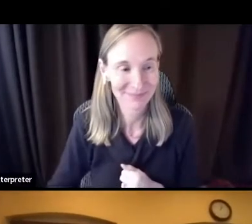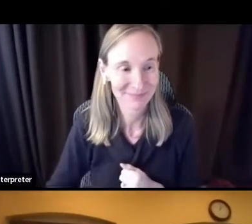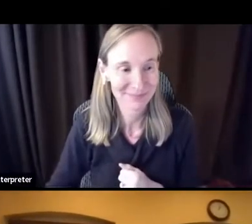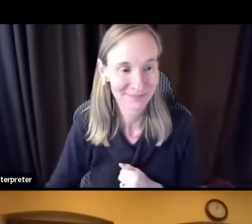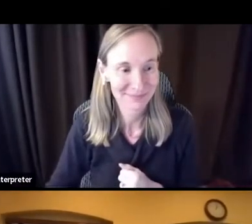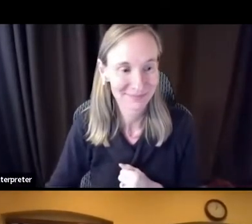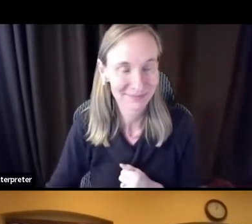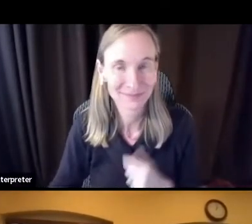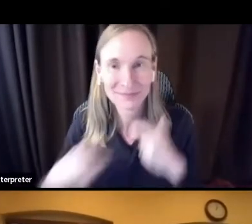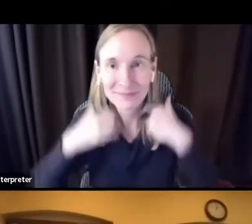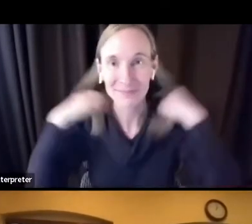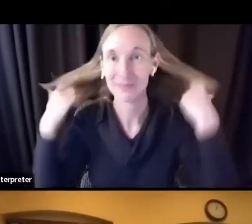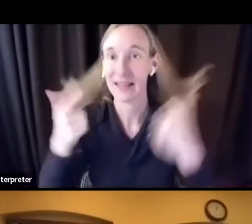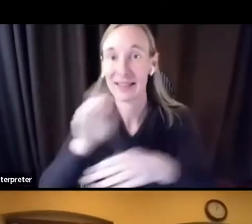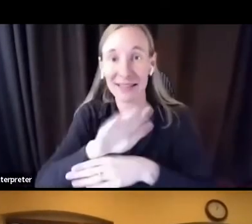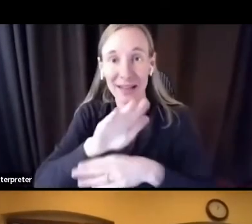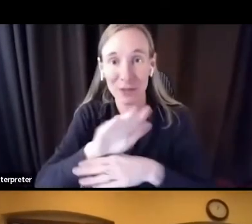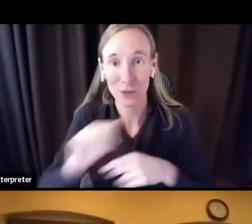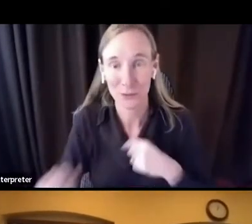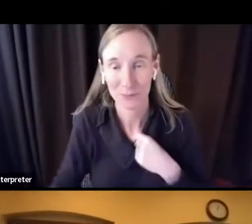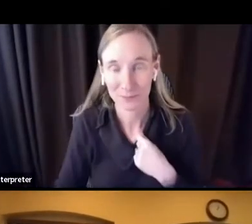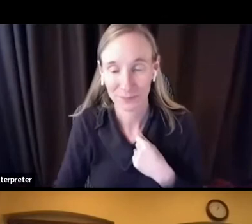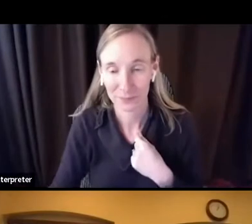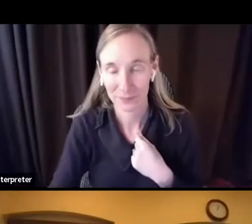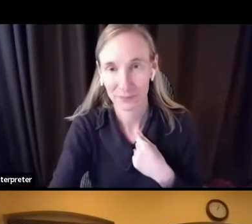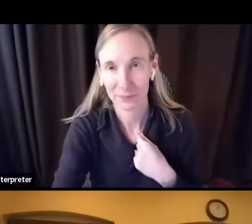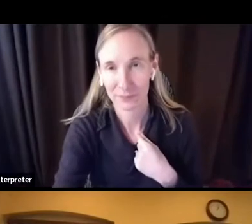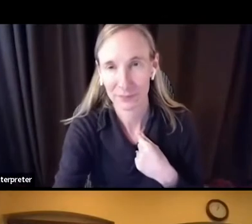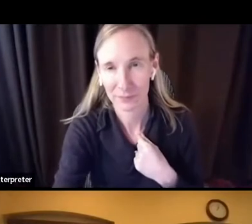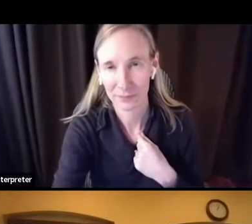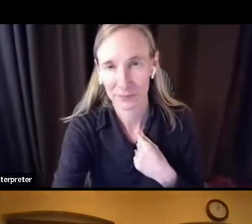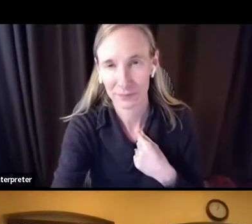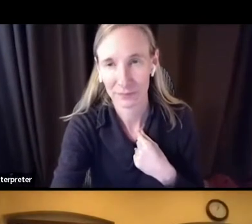And this afternoon, we are